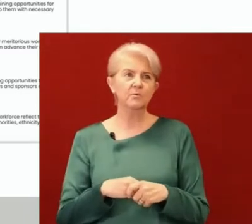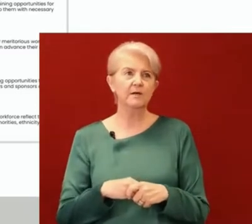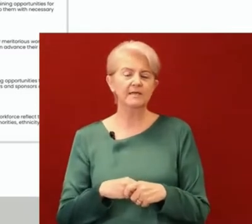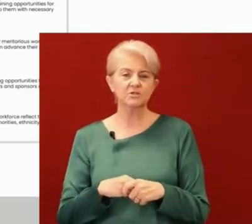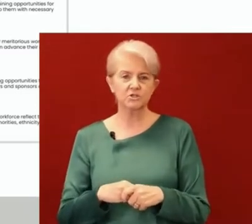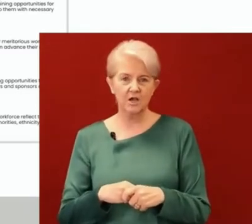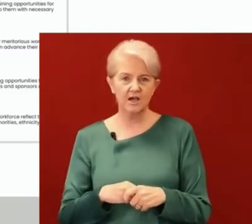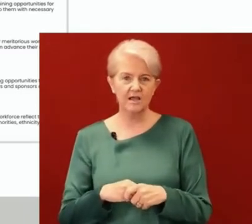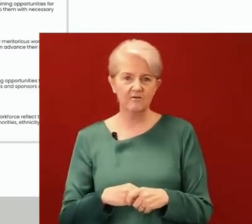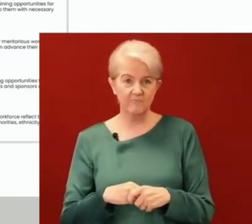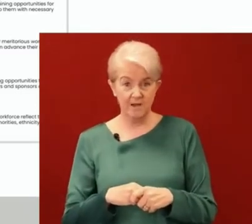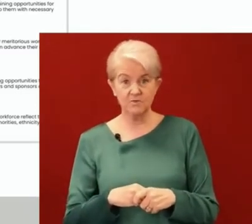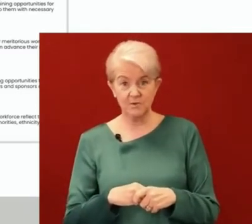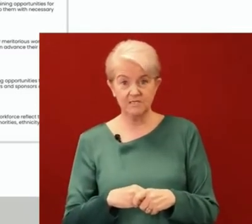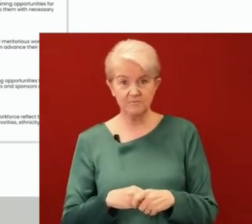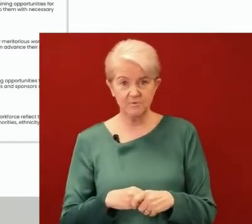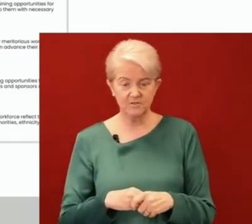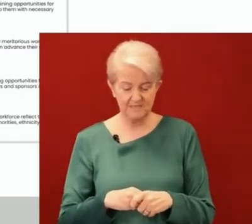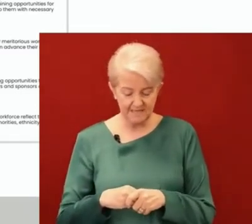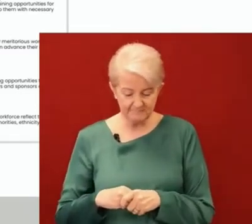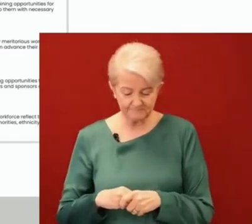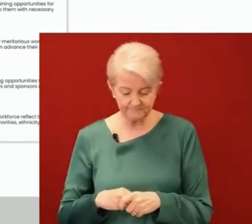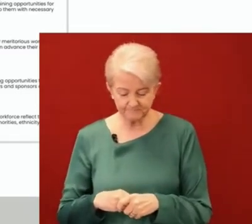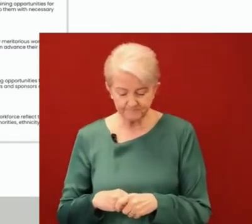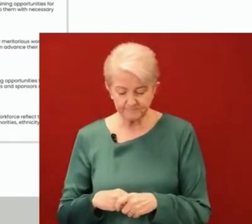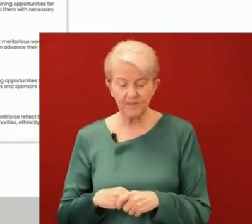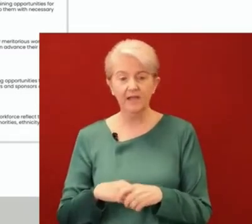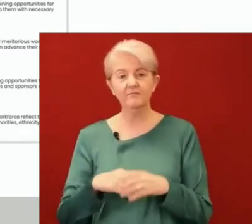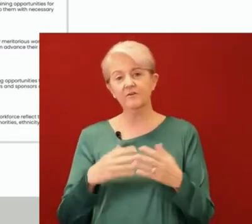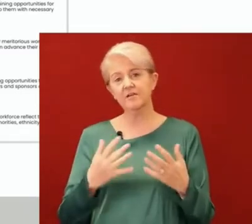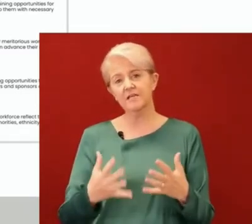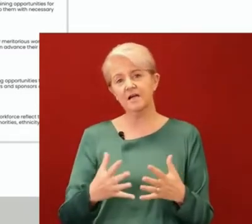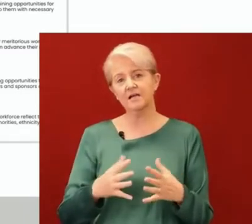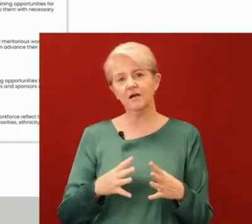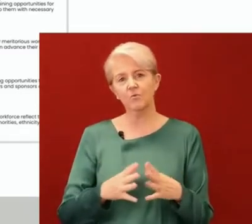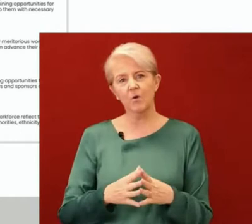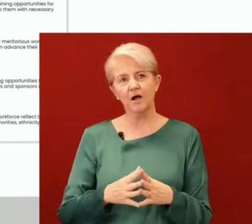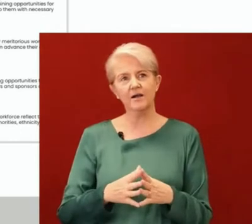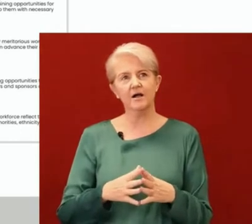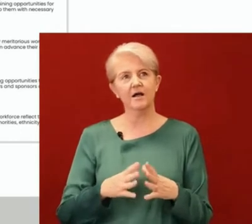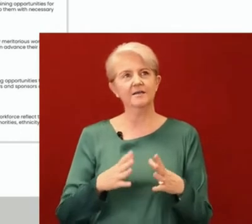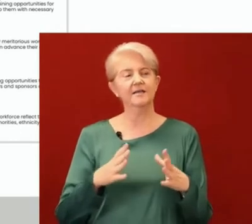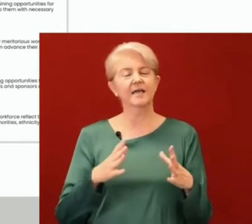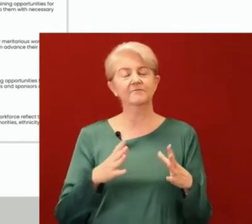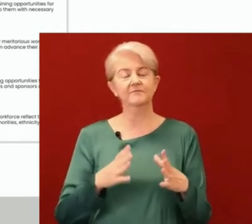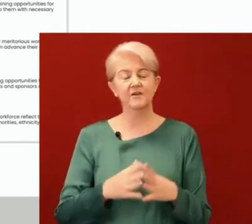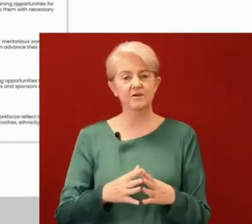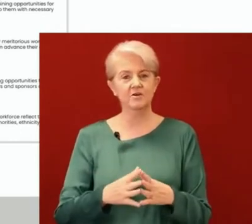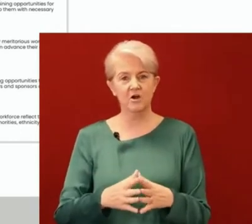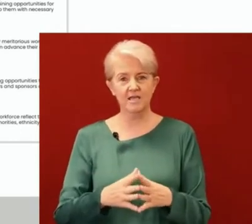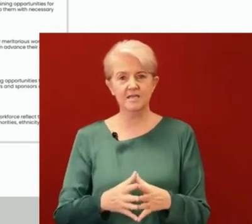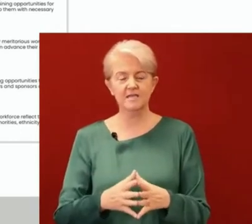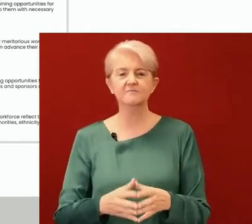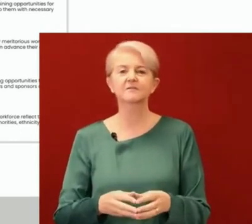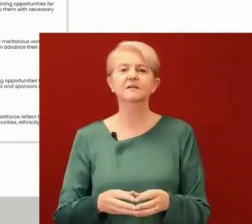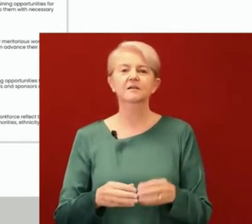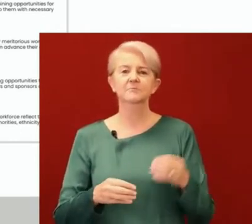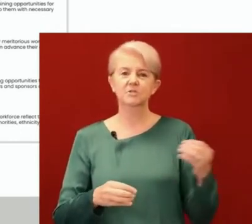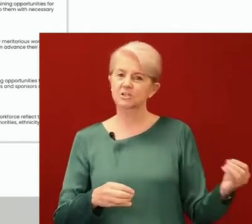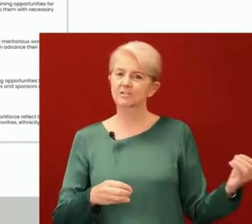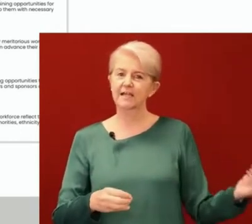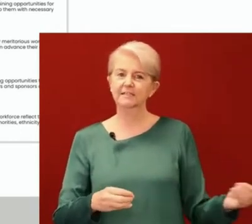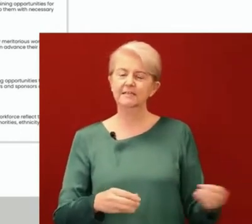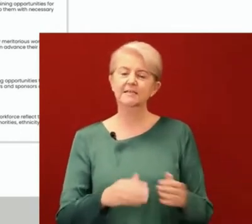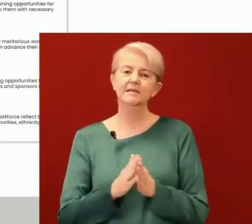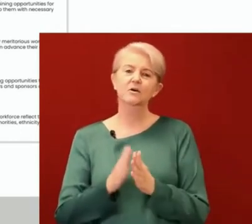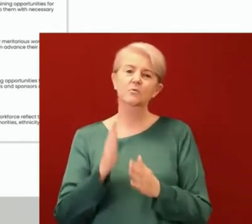1984, 1 week shy of my 20th birthday, a very young, wide-eyed and very naive